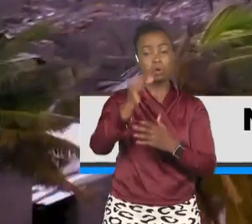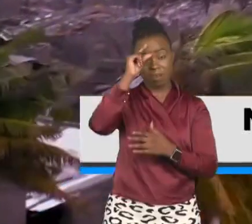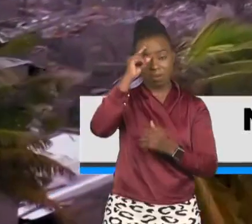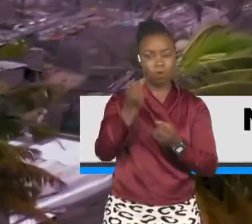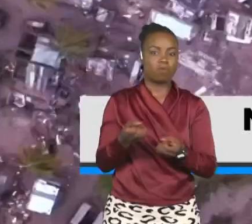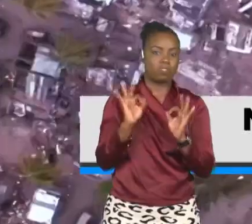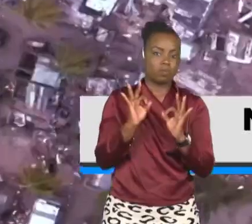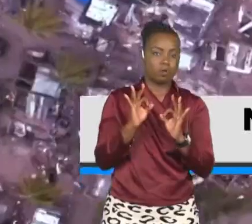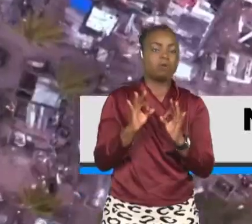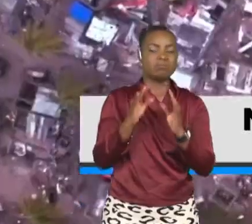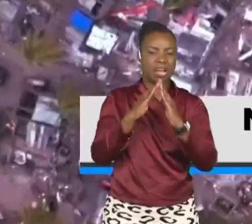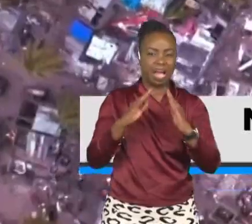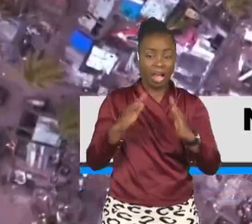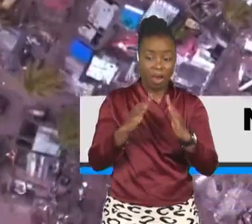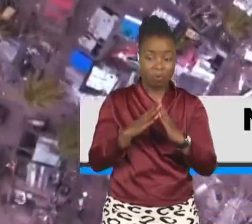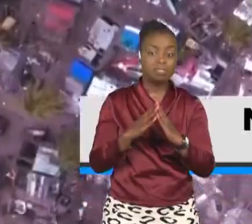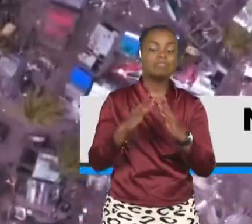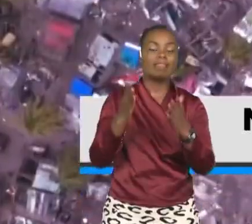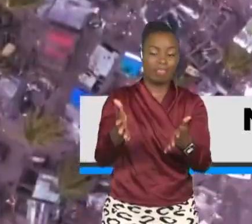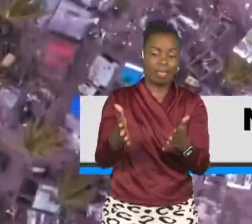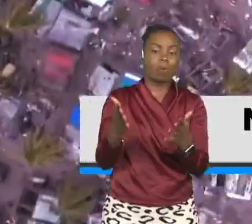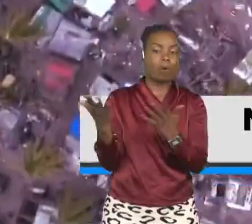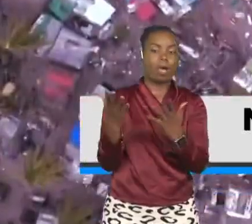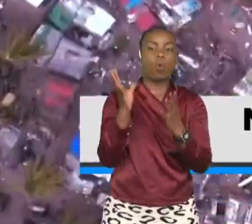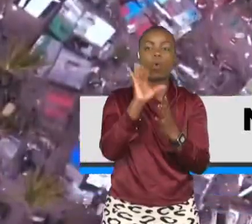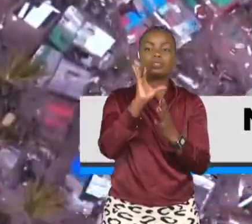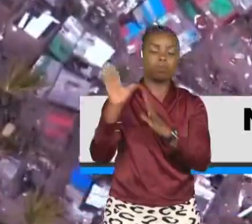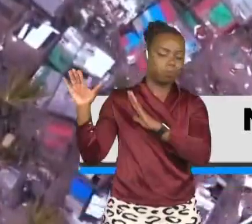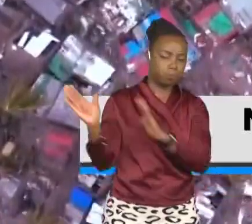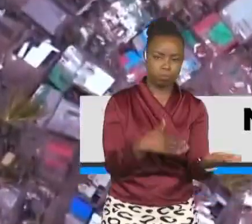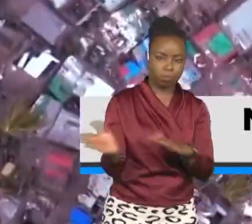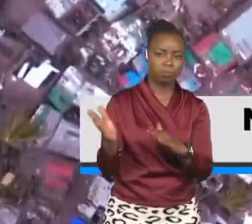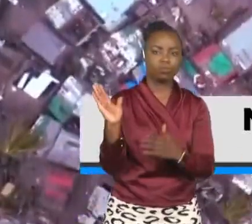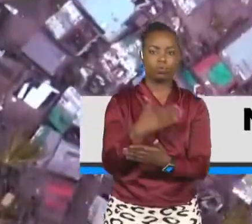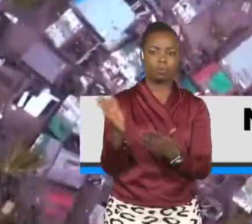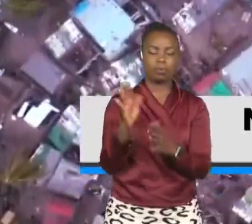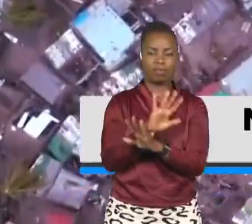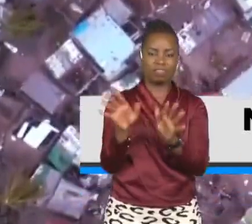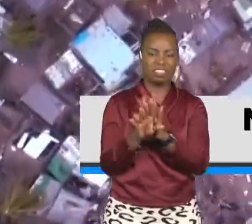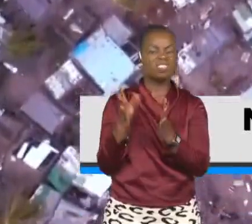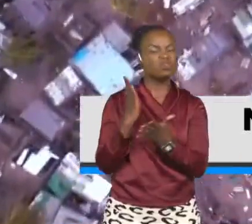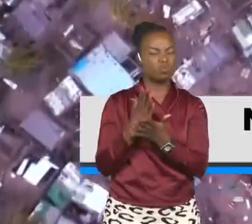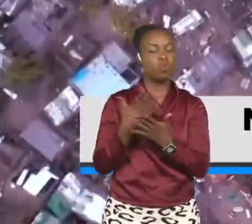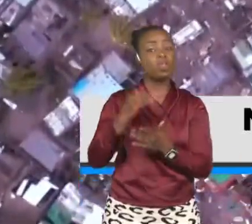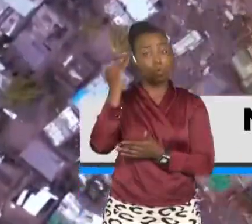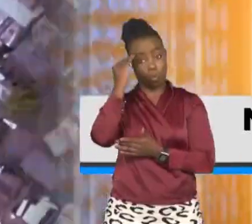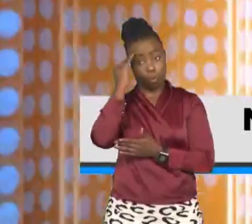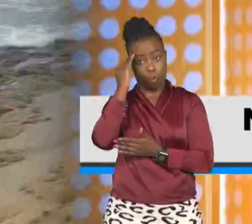whose housing complex was completely engulfed by raging waters. Their fate was unknown because the area was still